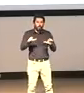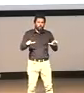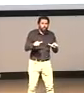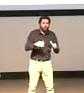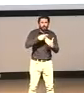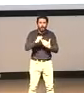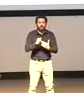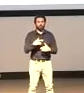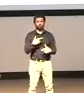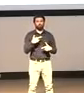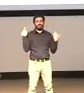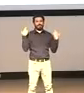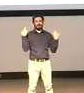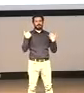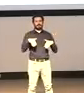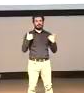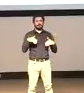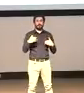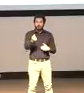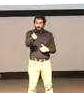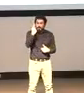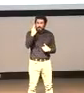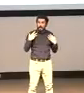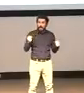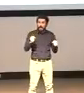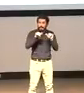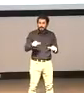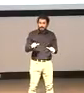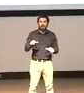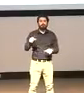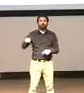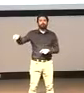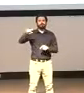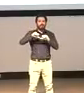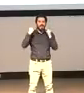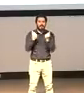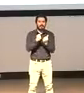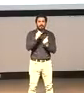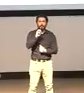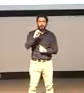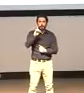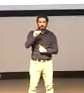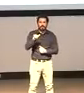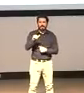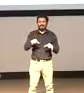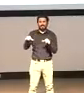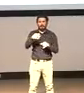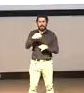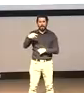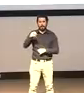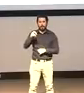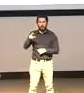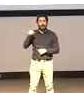reasons. First, health systems are rated by agencies such as Moody's and Standard & Poor and must maintain days of